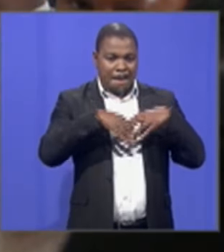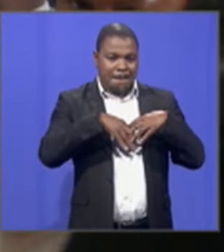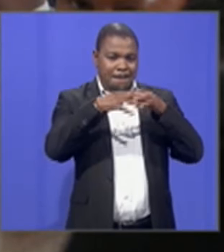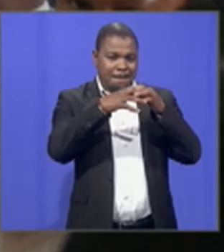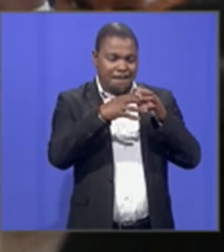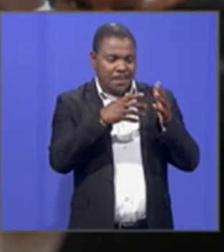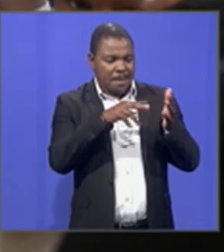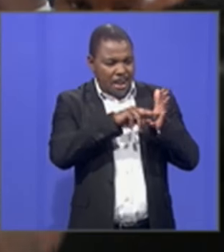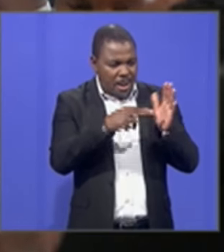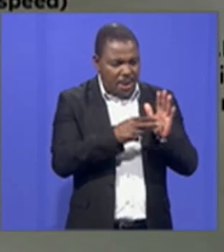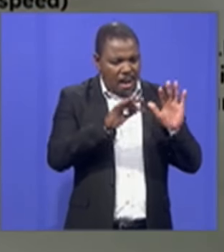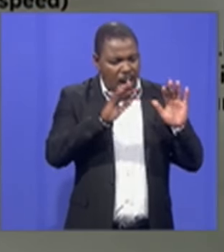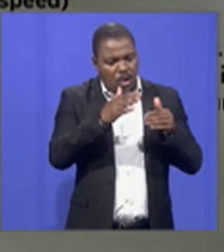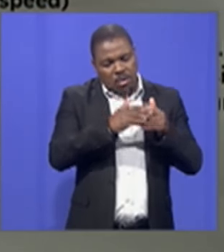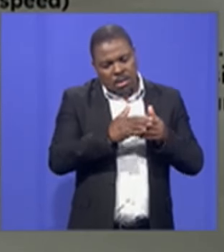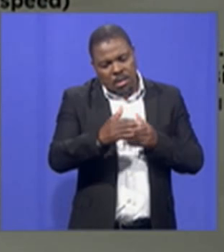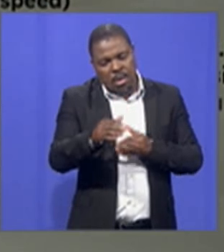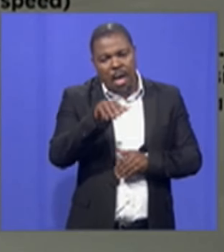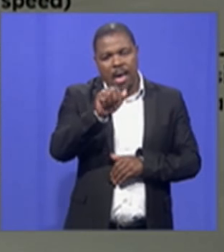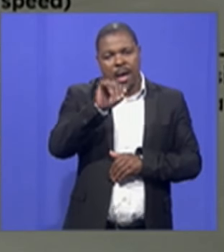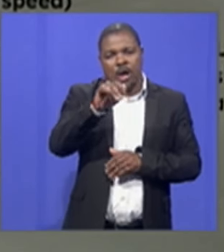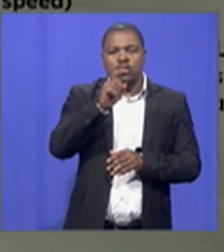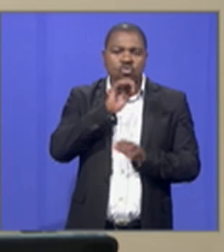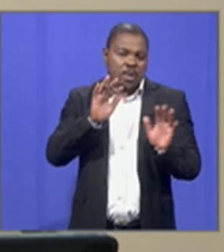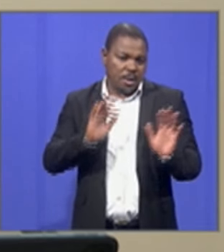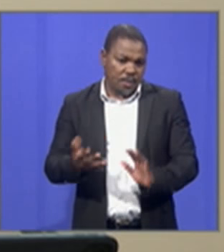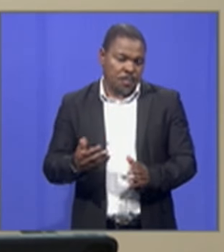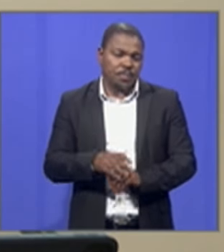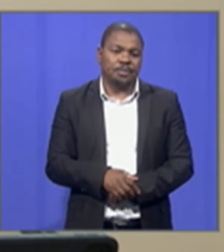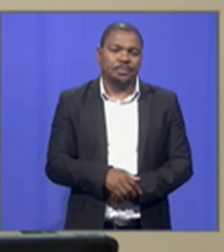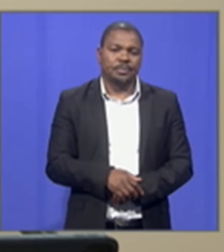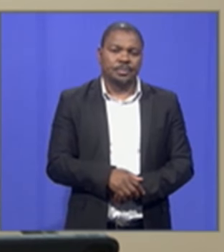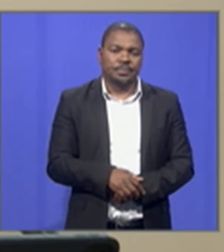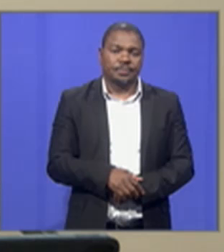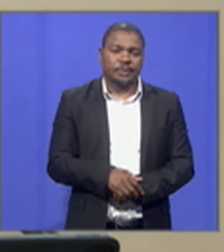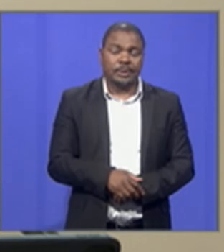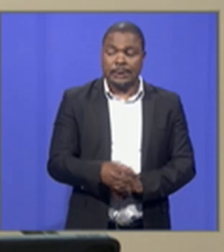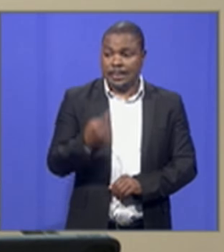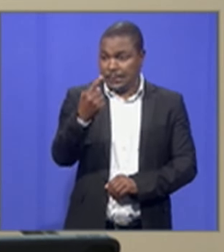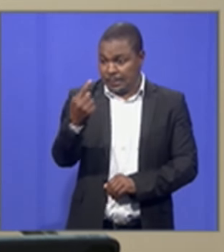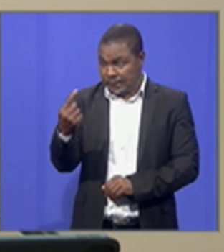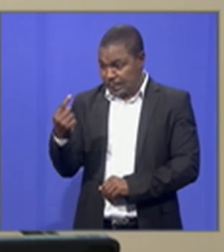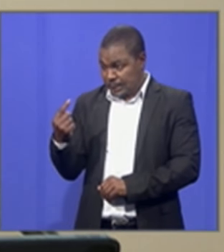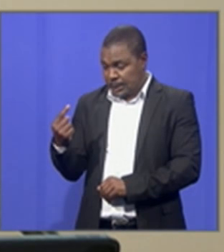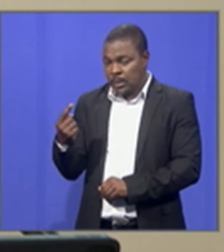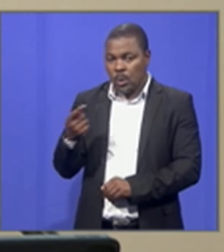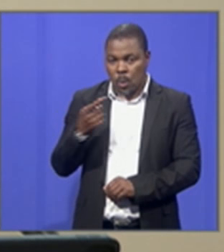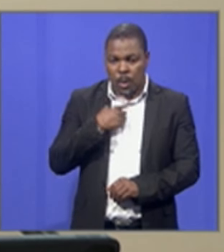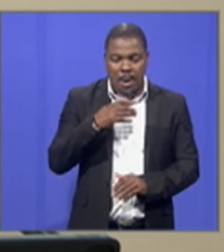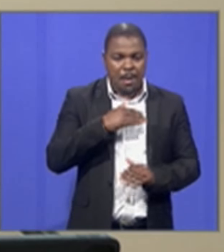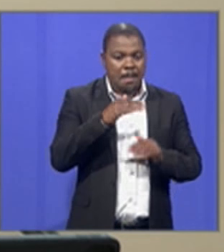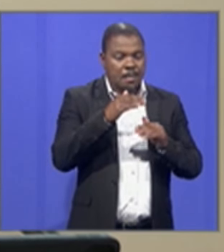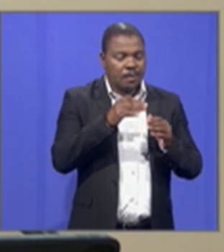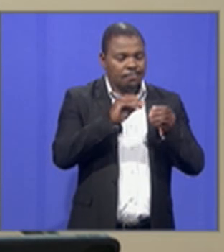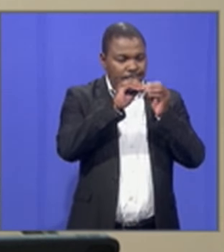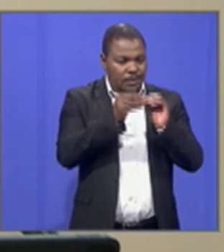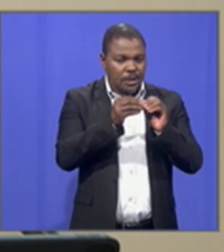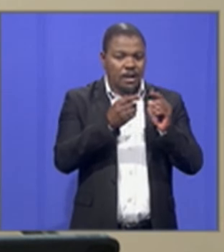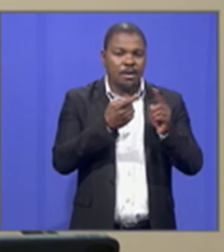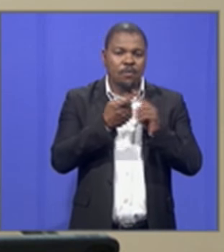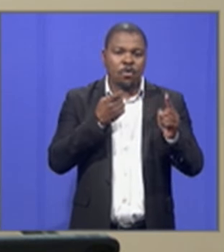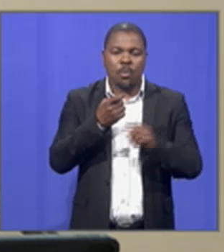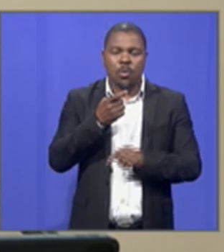laola tsamaiso le tshebediso ya mahlale ana a AI. Each of these was built with reference to the African